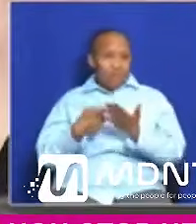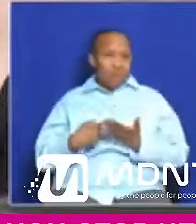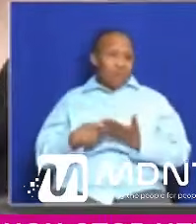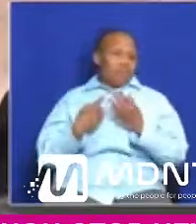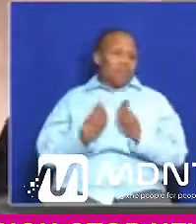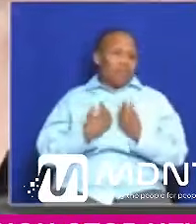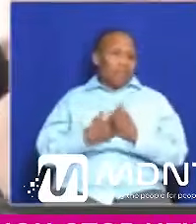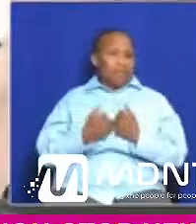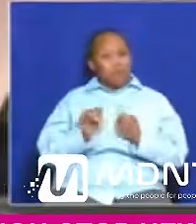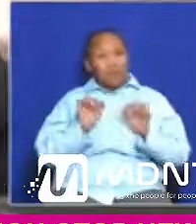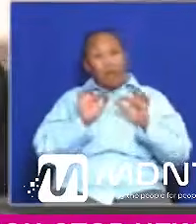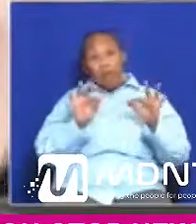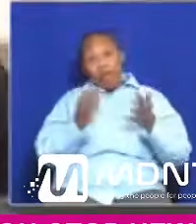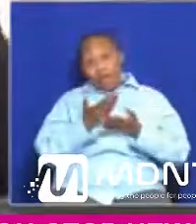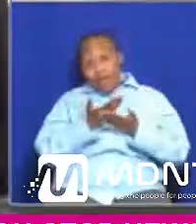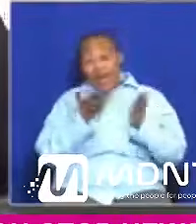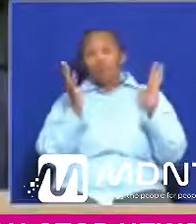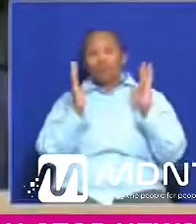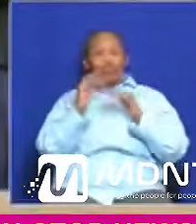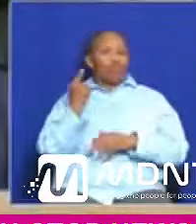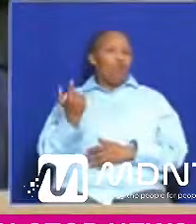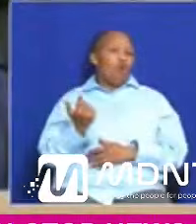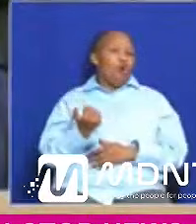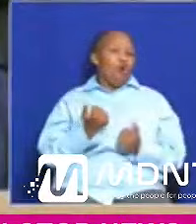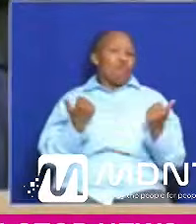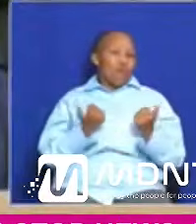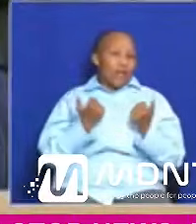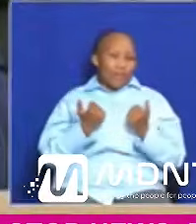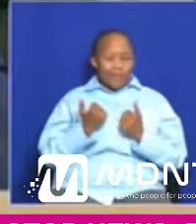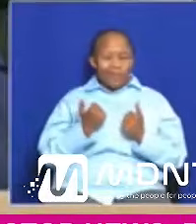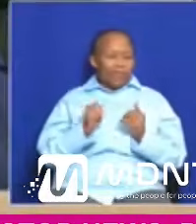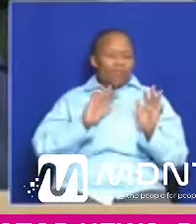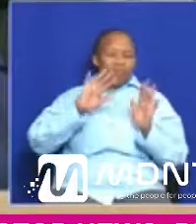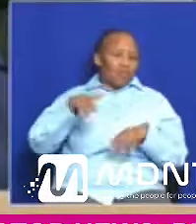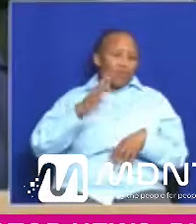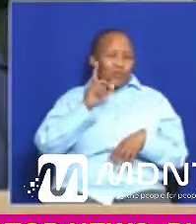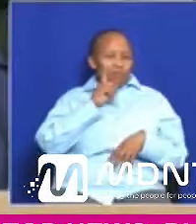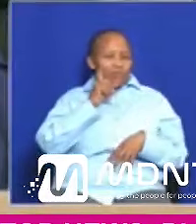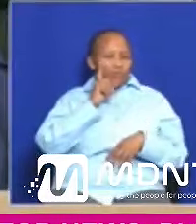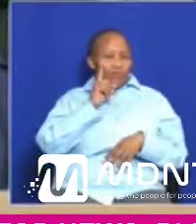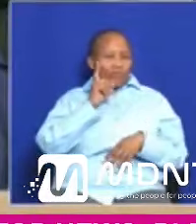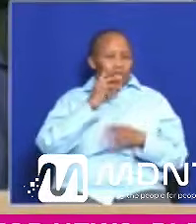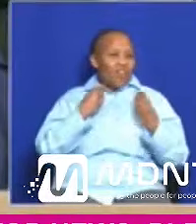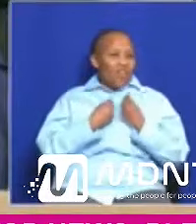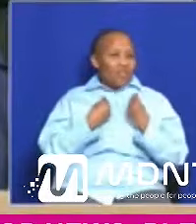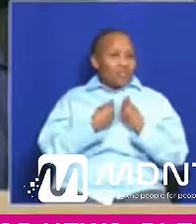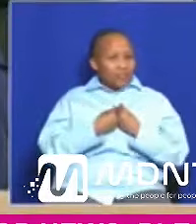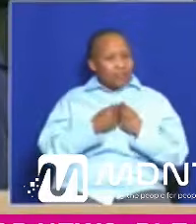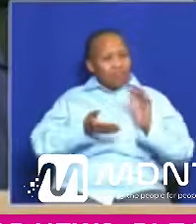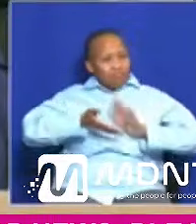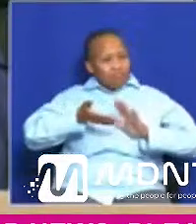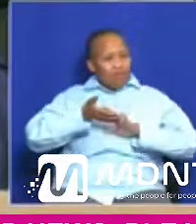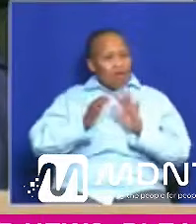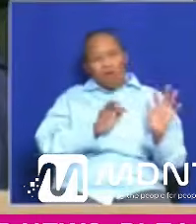to... Let's just see how things go. Let's just see how things go. 4 o'clock, we'll adjourn, and you'll have the time to